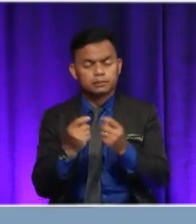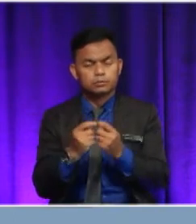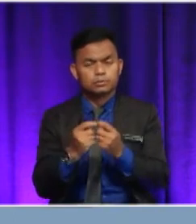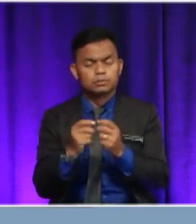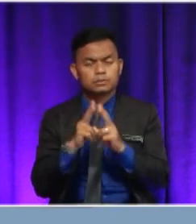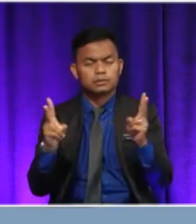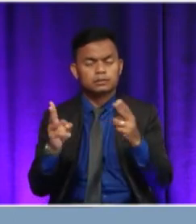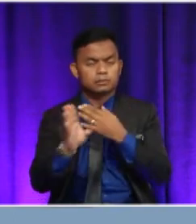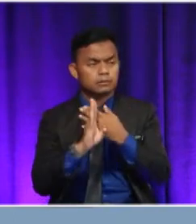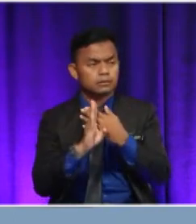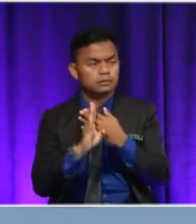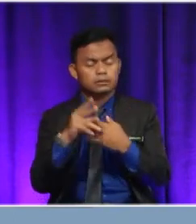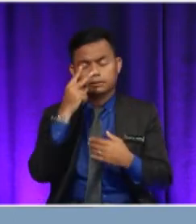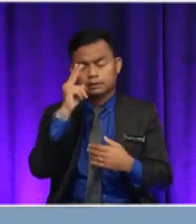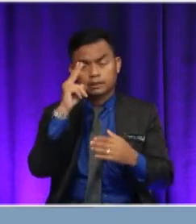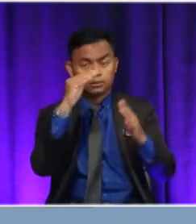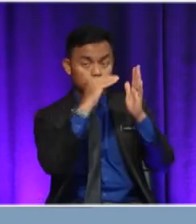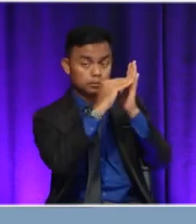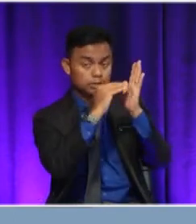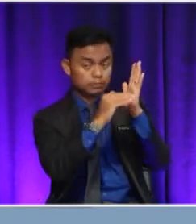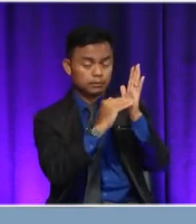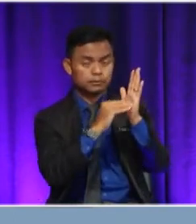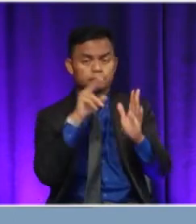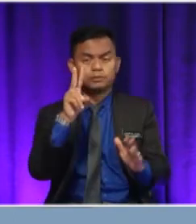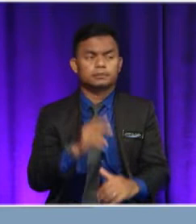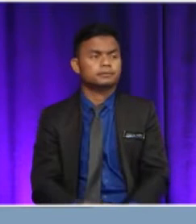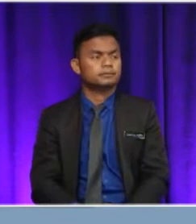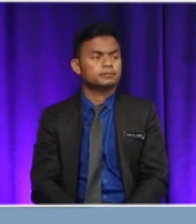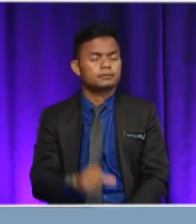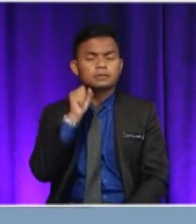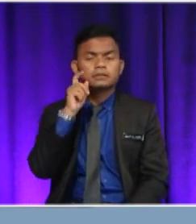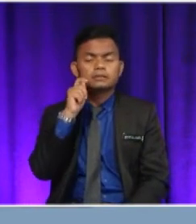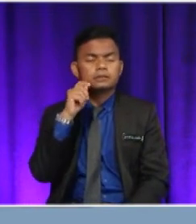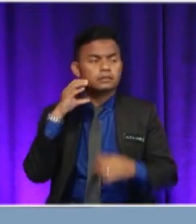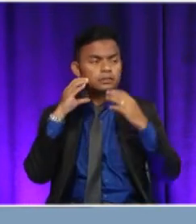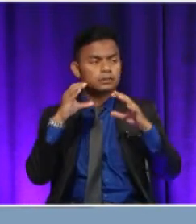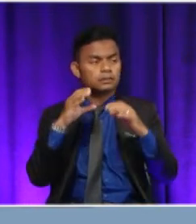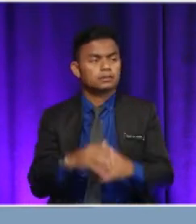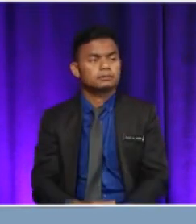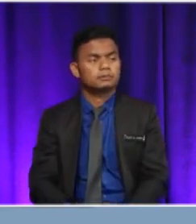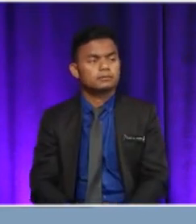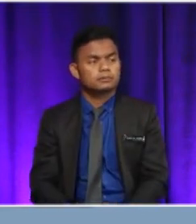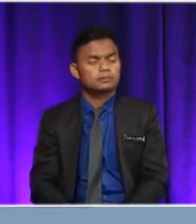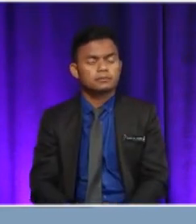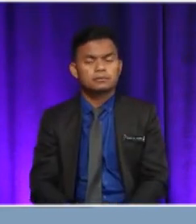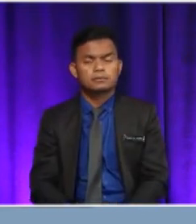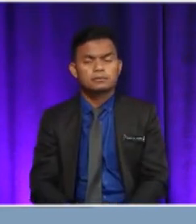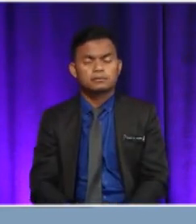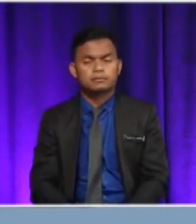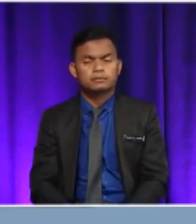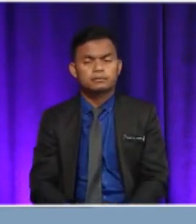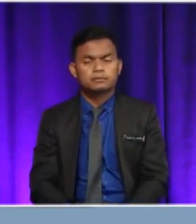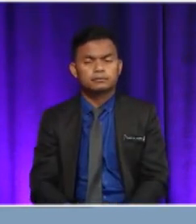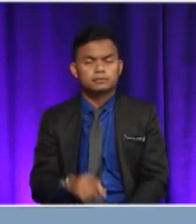the second paragraph, at the start of the paragraph, it said that Stafford set off with another tracker, means that he had been